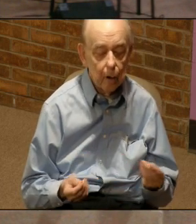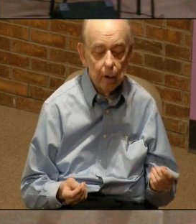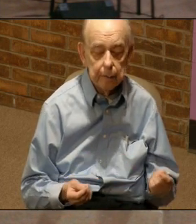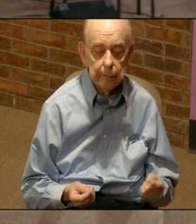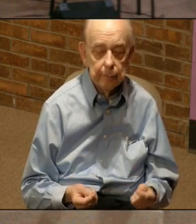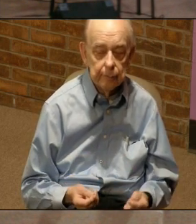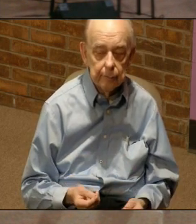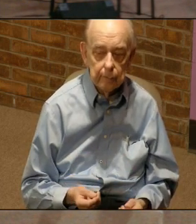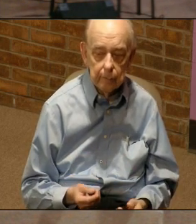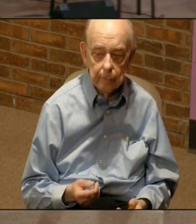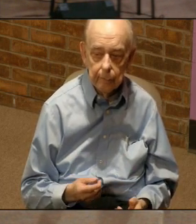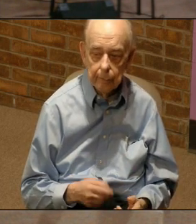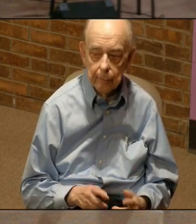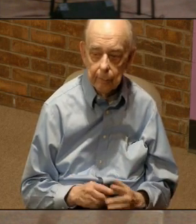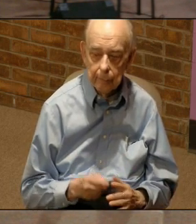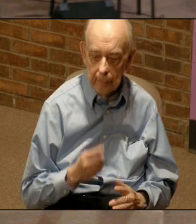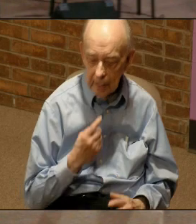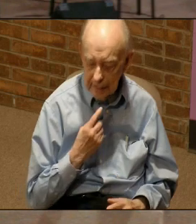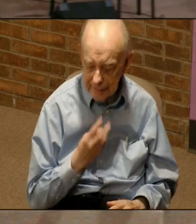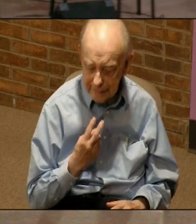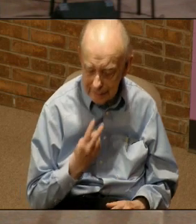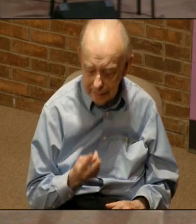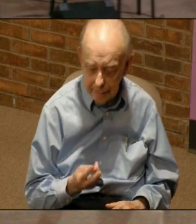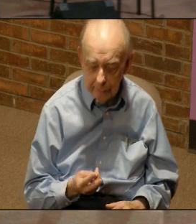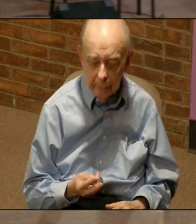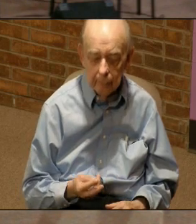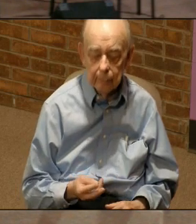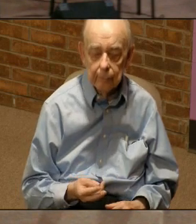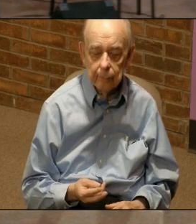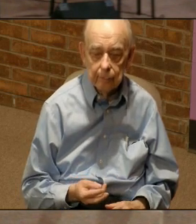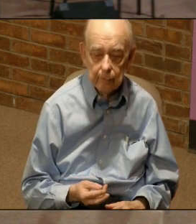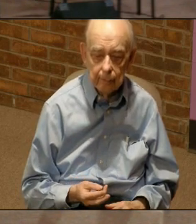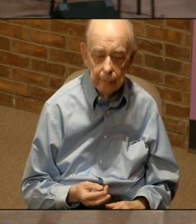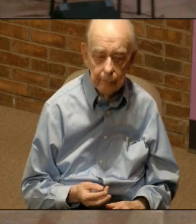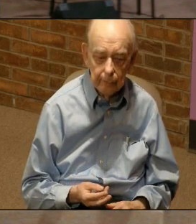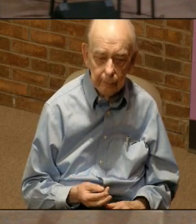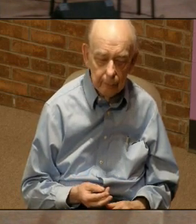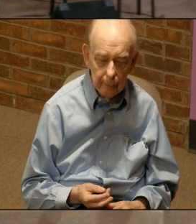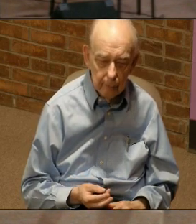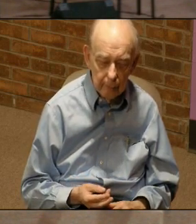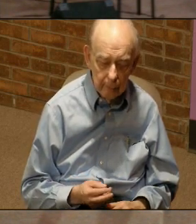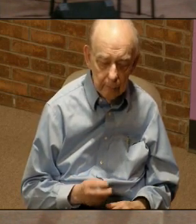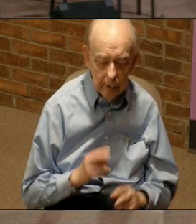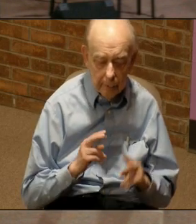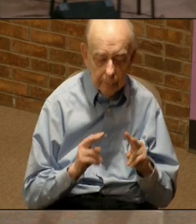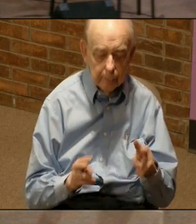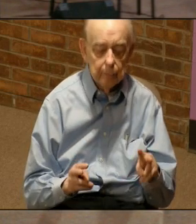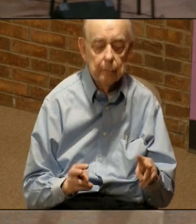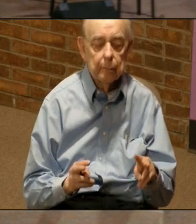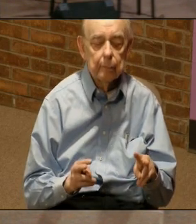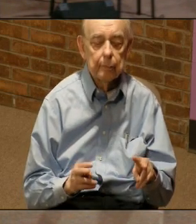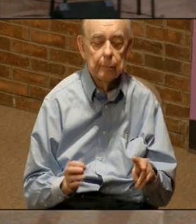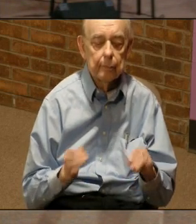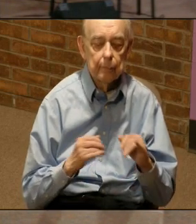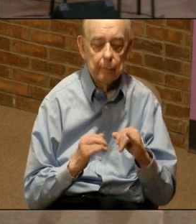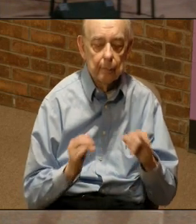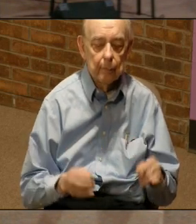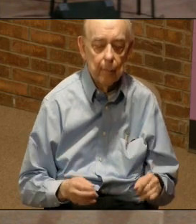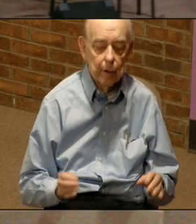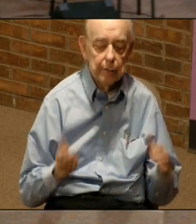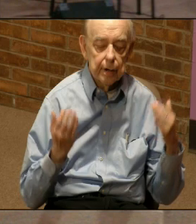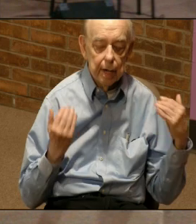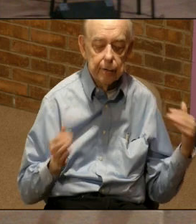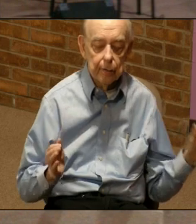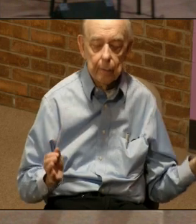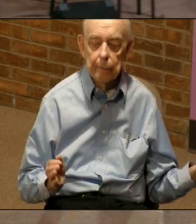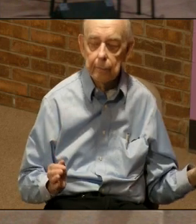okay? So what he begins to start seeing is a vision of an image of an angel.